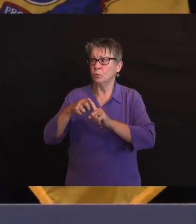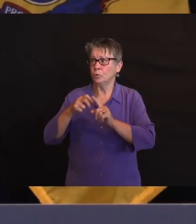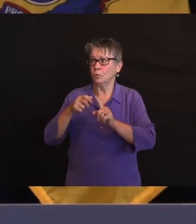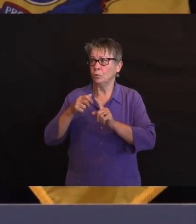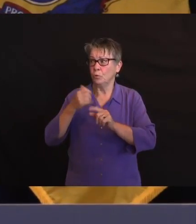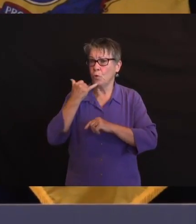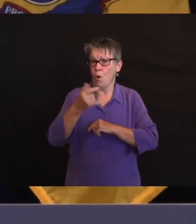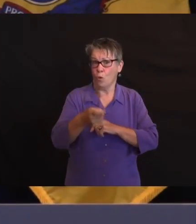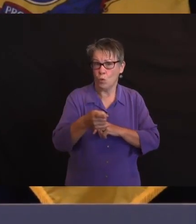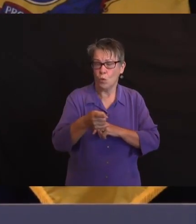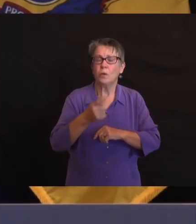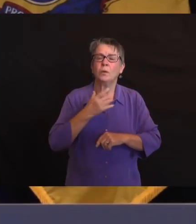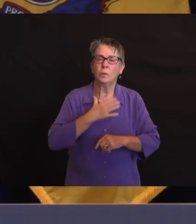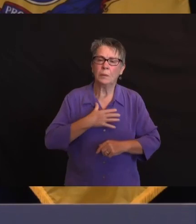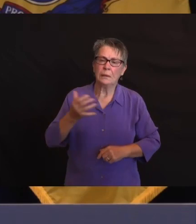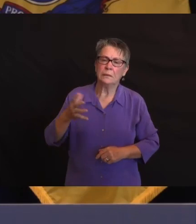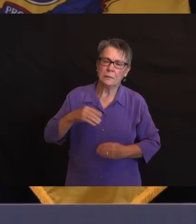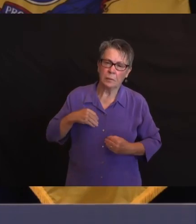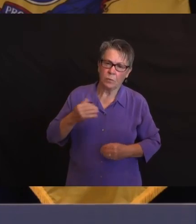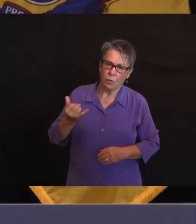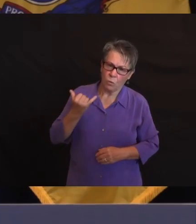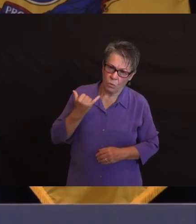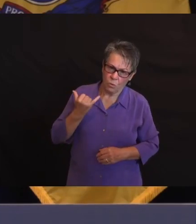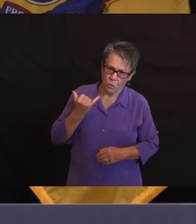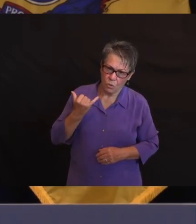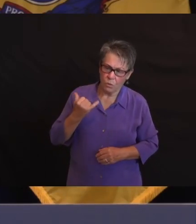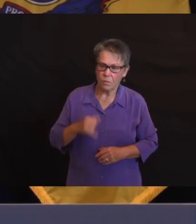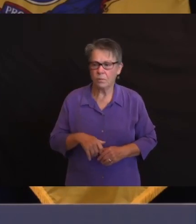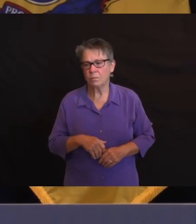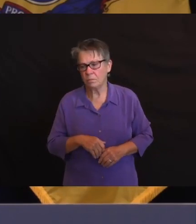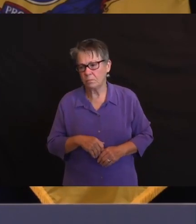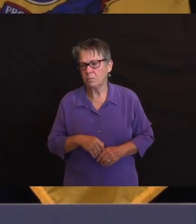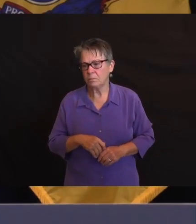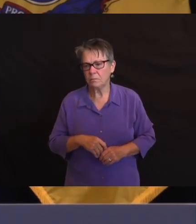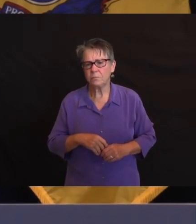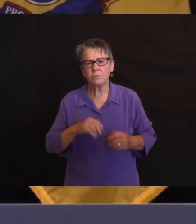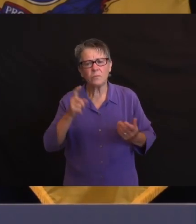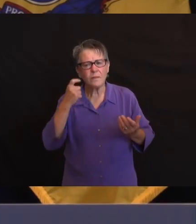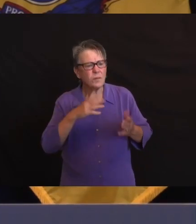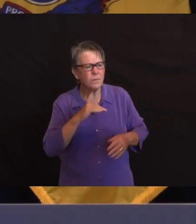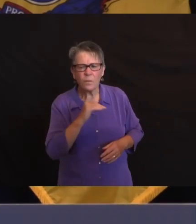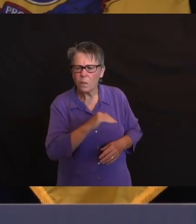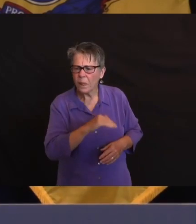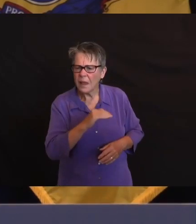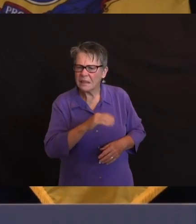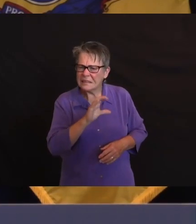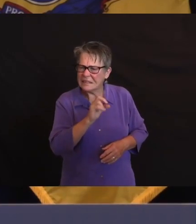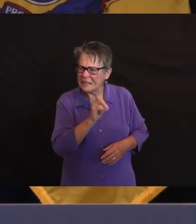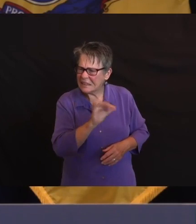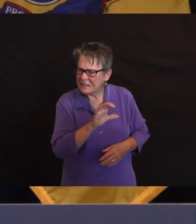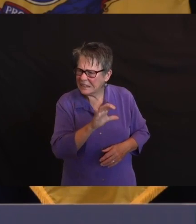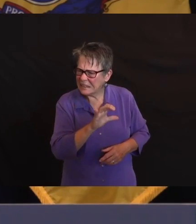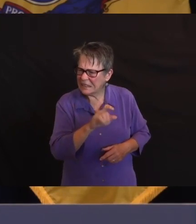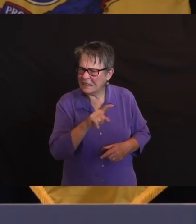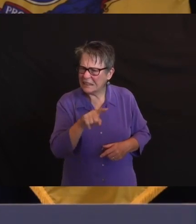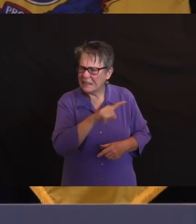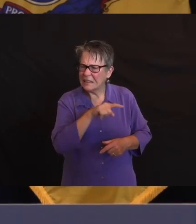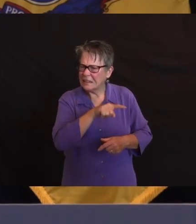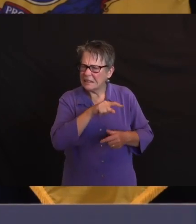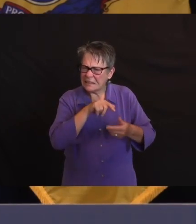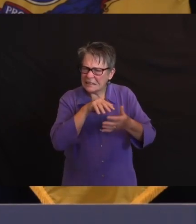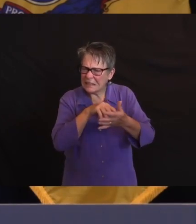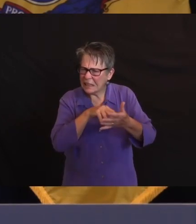the CDC study. So again, to reiterate what Judy said, I think what they did was they went back to